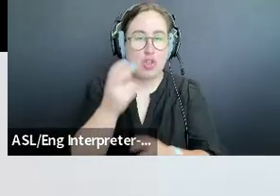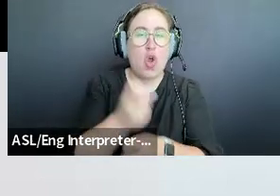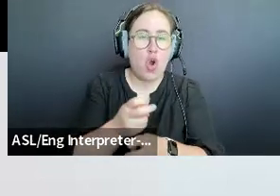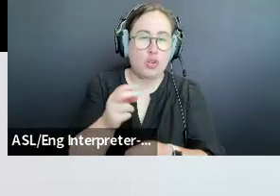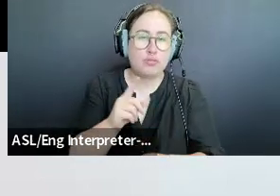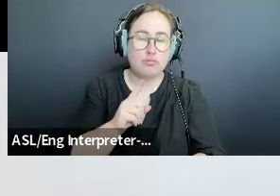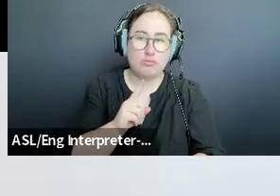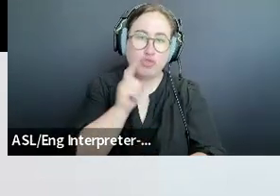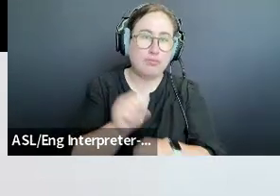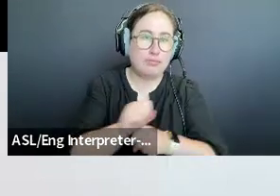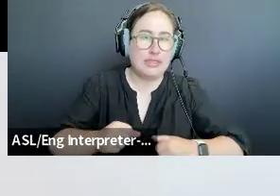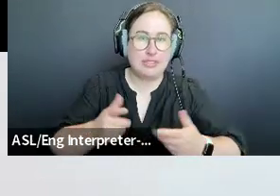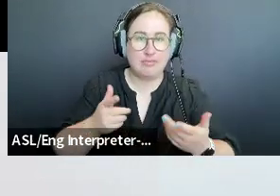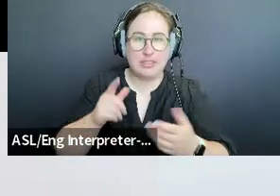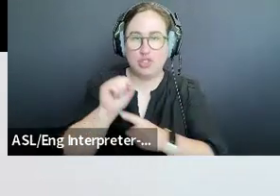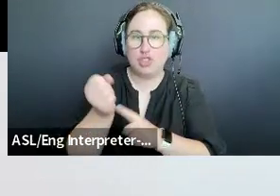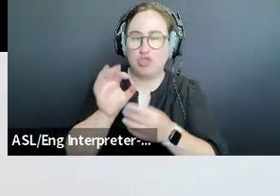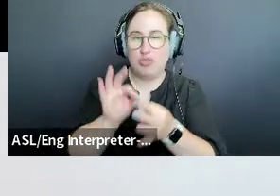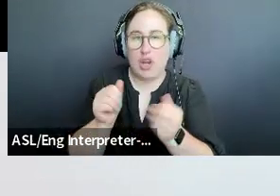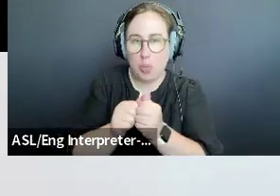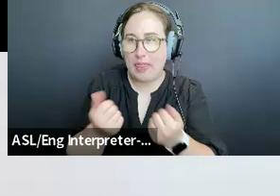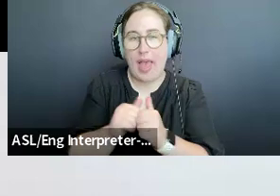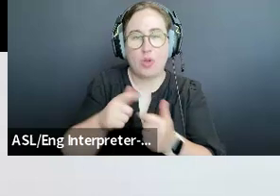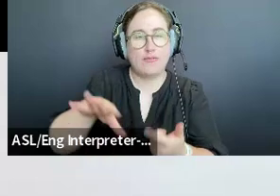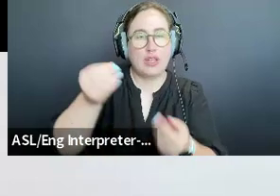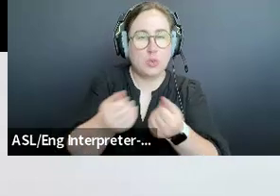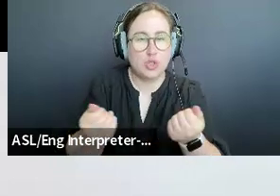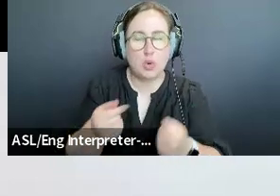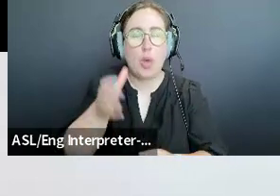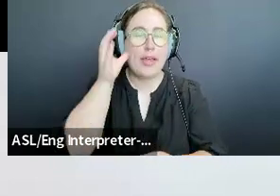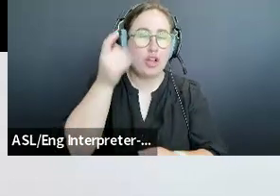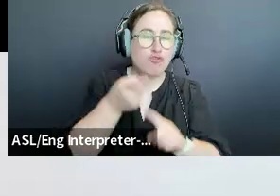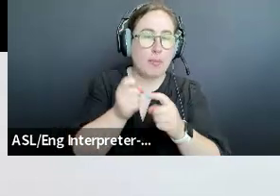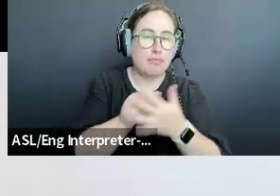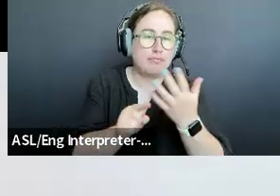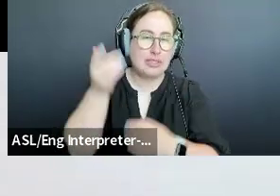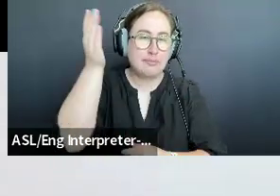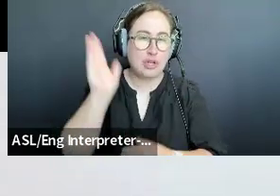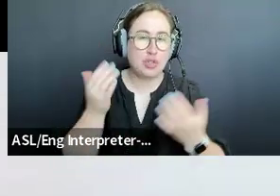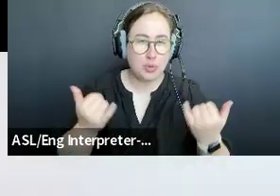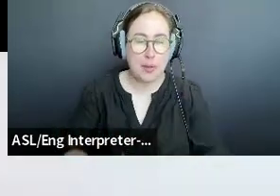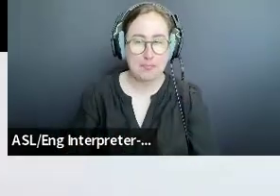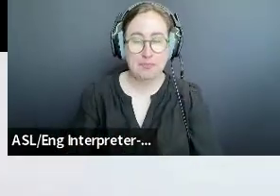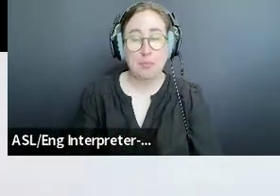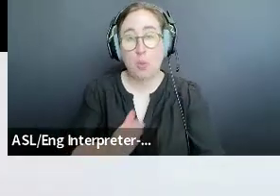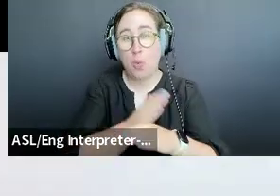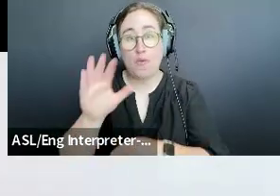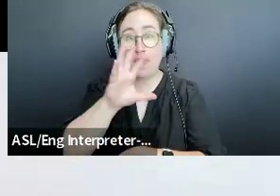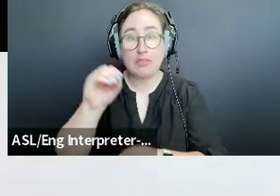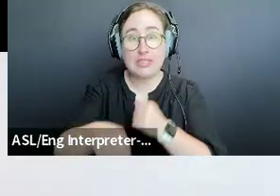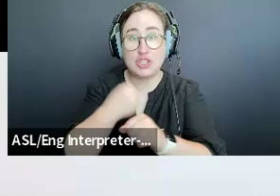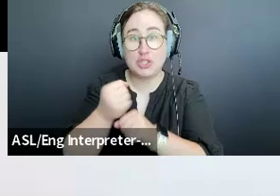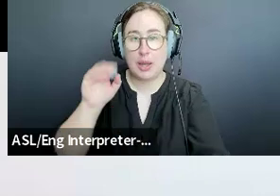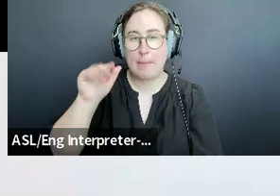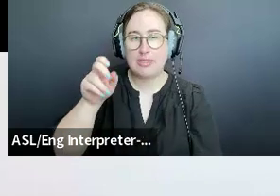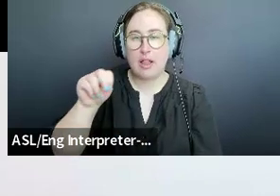practical solutions that you will hear from our speakers and panelists today. For over 50 years, the Bazelon Center has